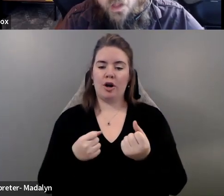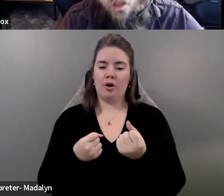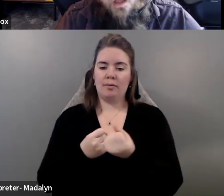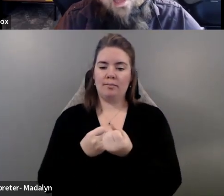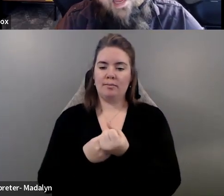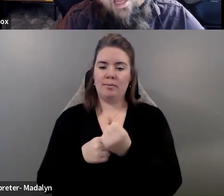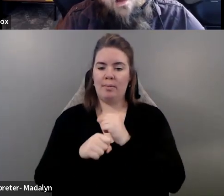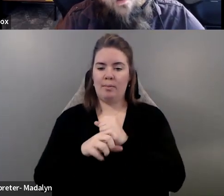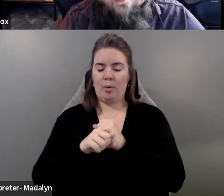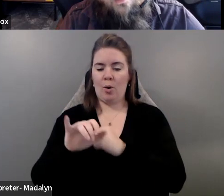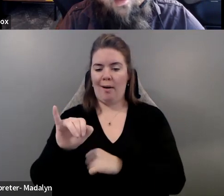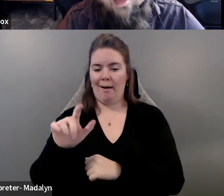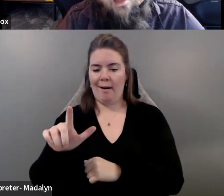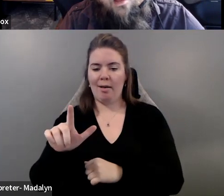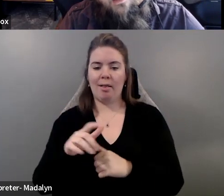of,